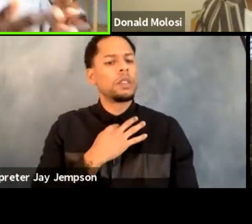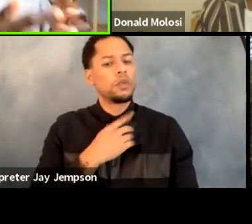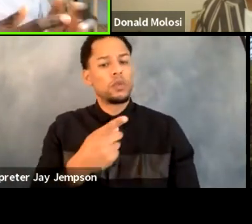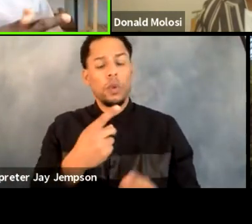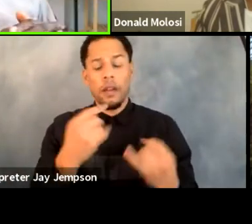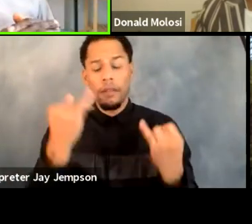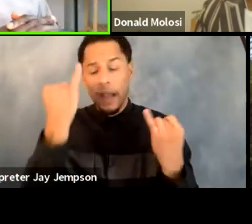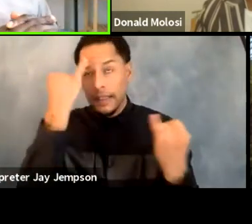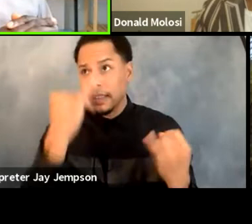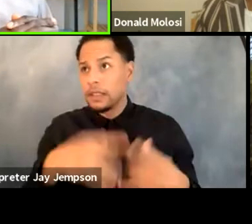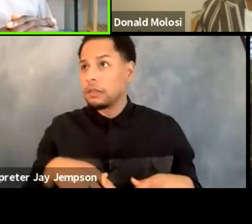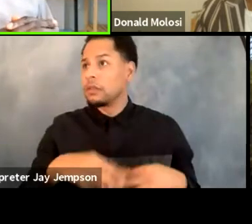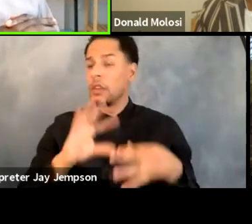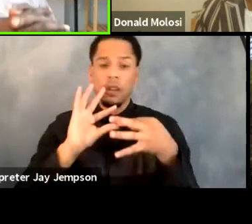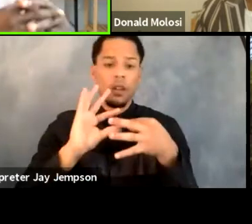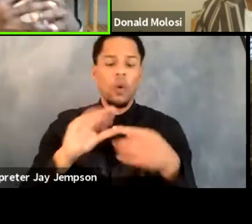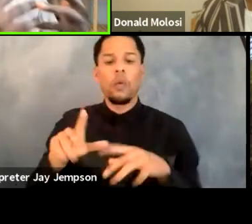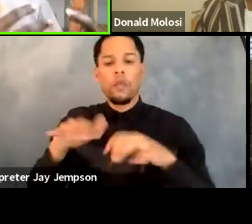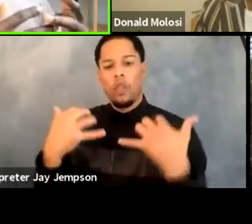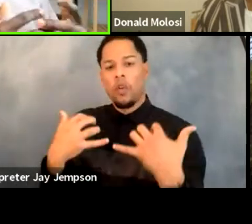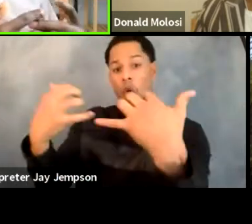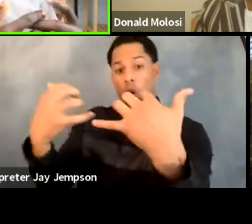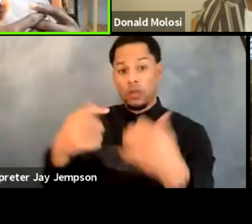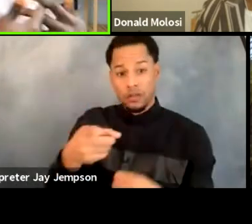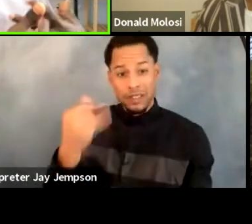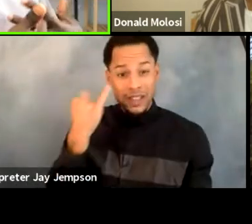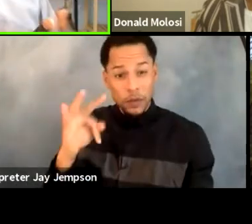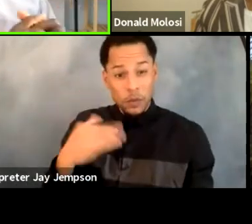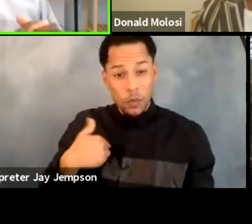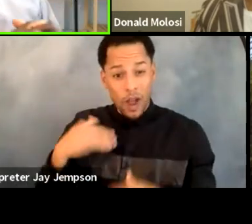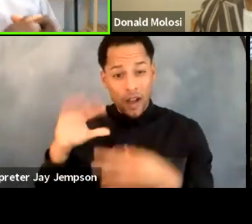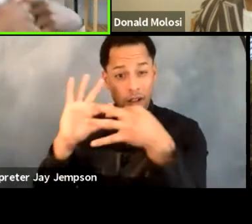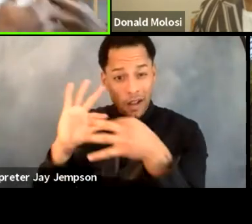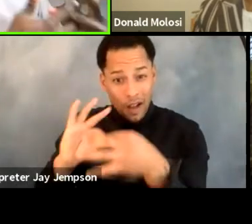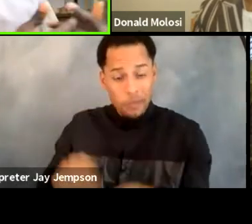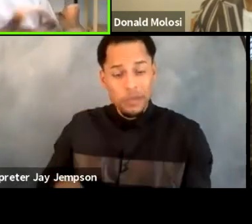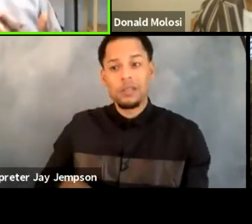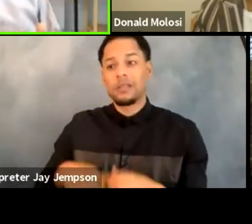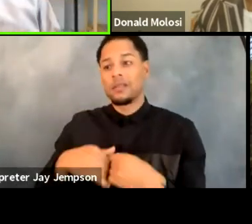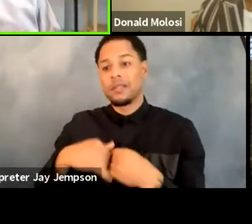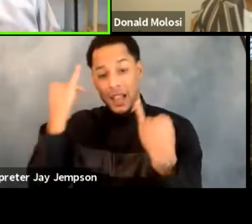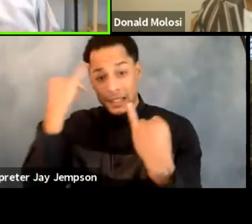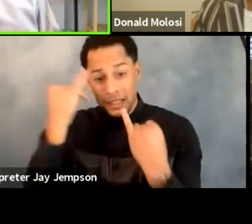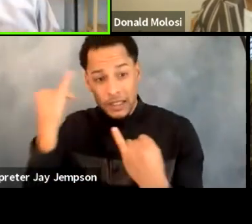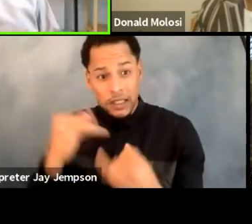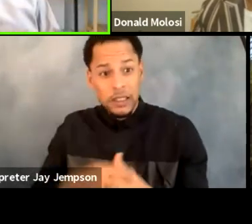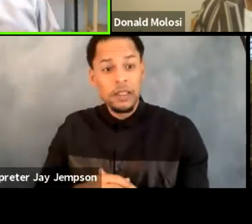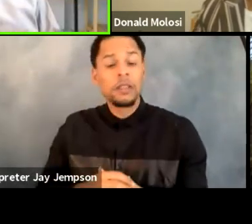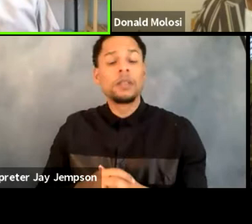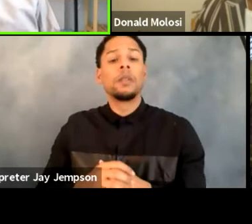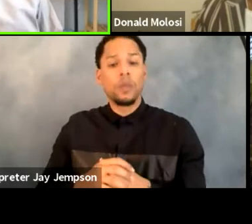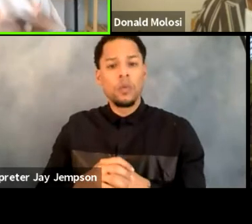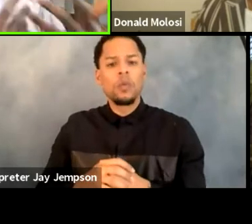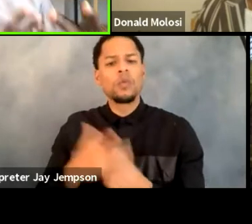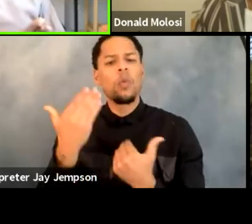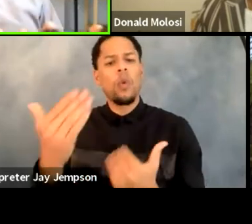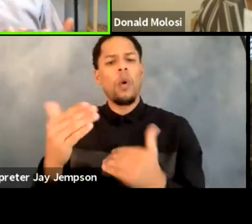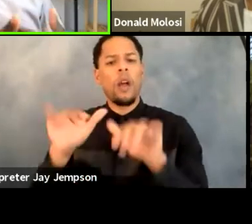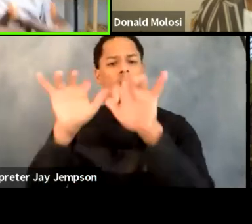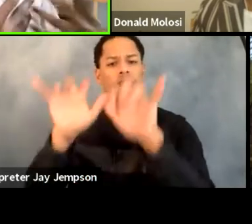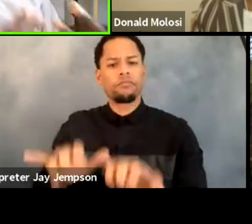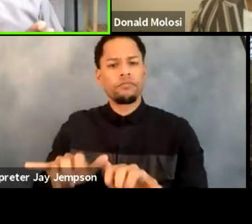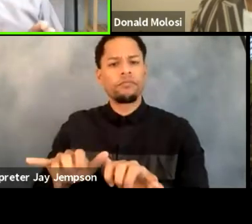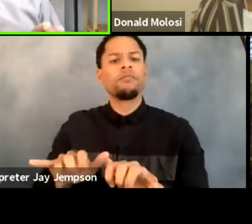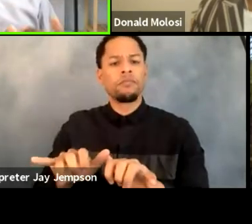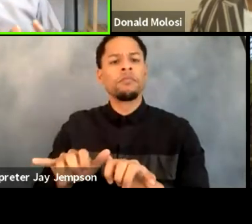please just use the chat box. Our co-producer Brendan will ensure that we get your question,